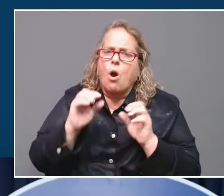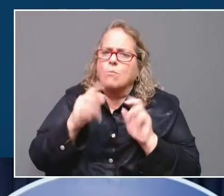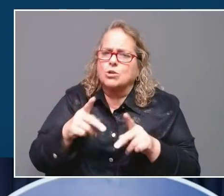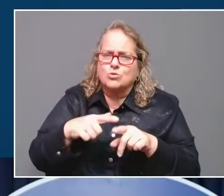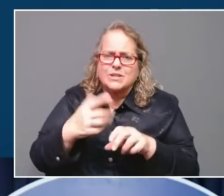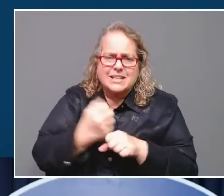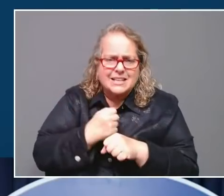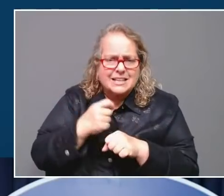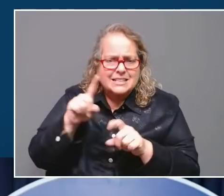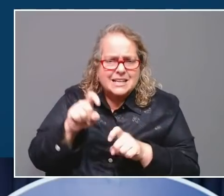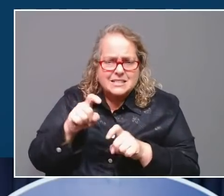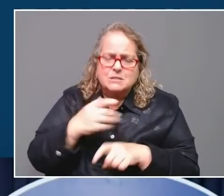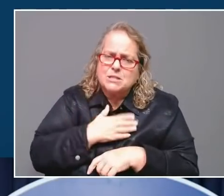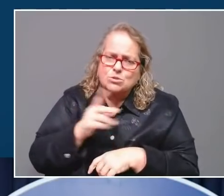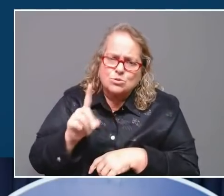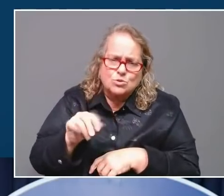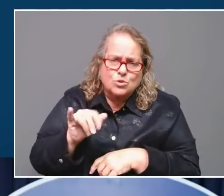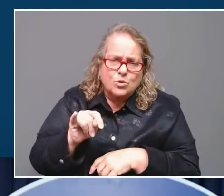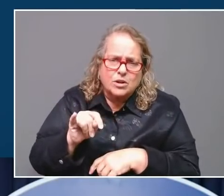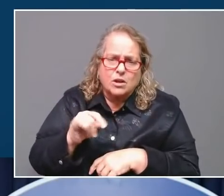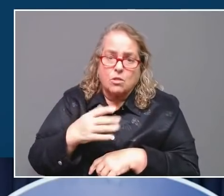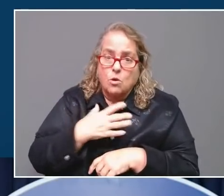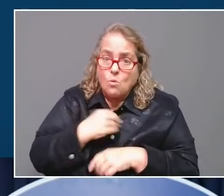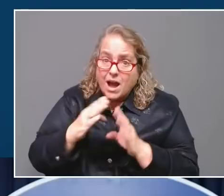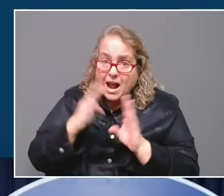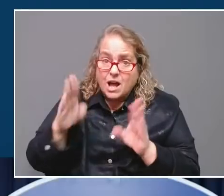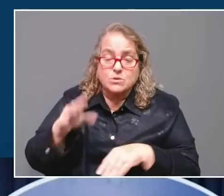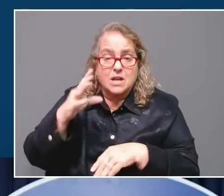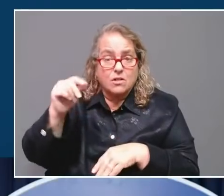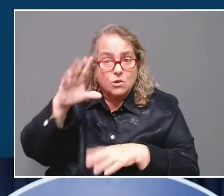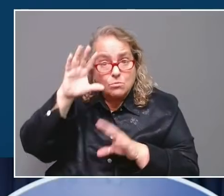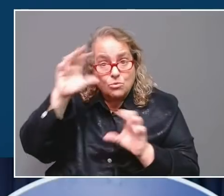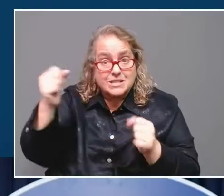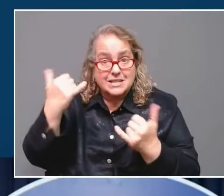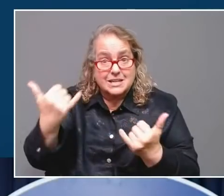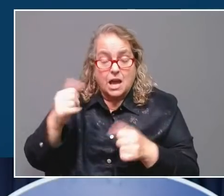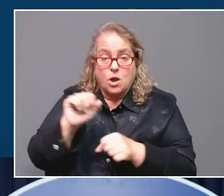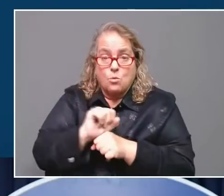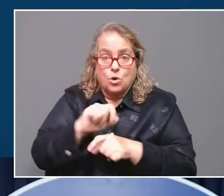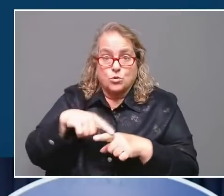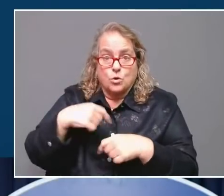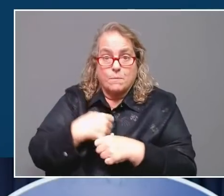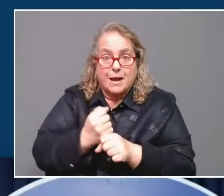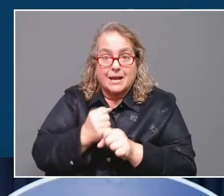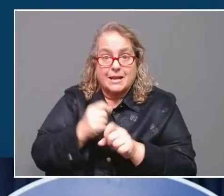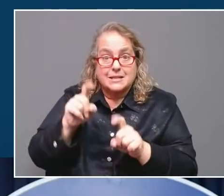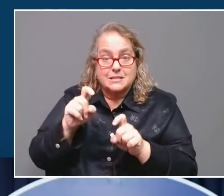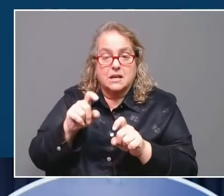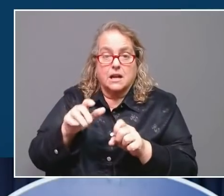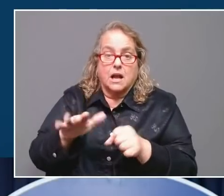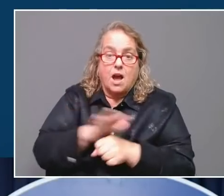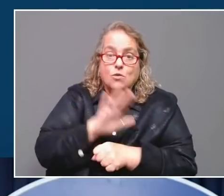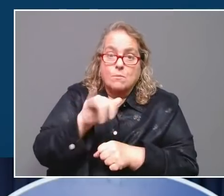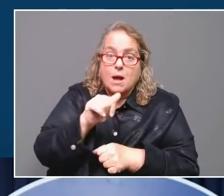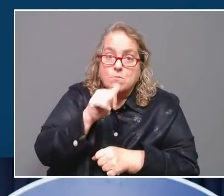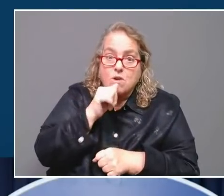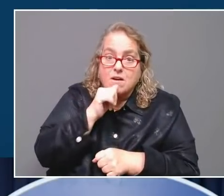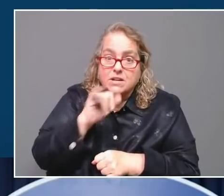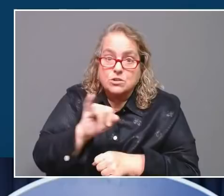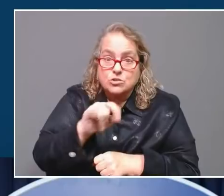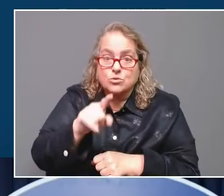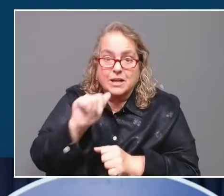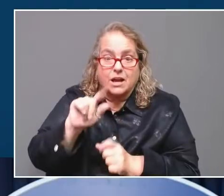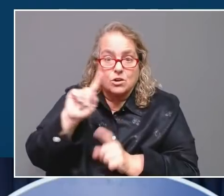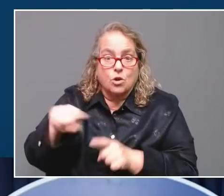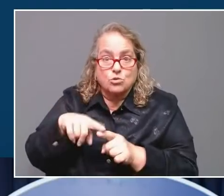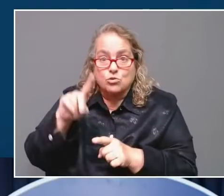Please do that. And the White House and the President are working to make testing covered by private insurers that you could go buy at drugstores, and are going to